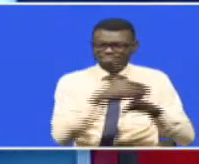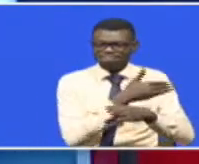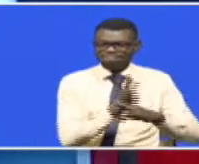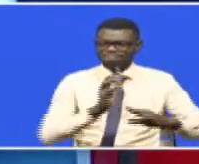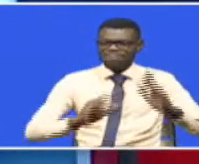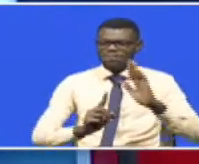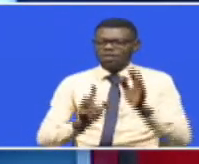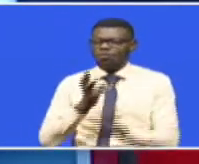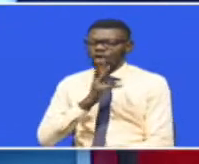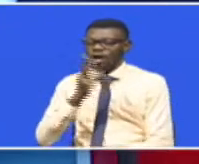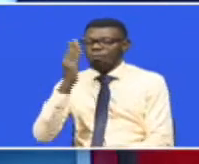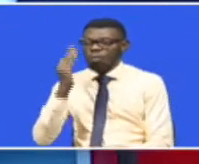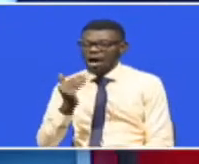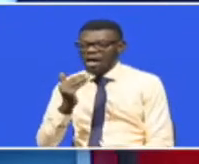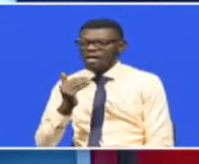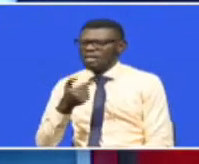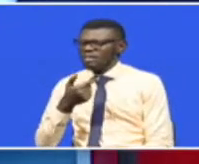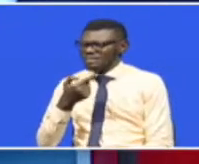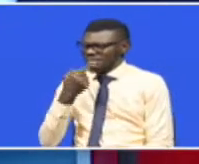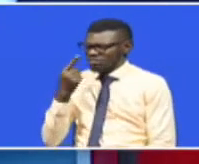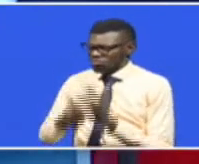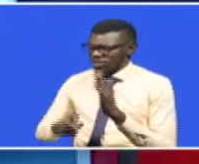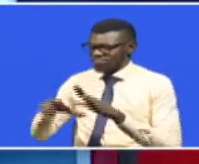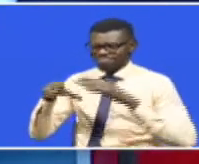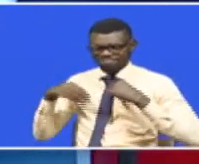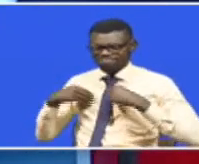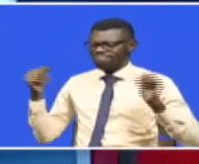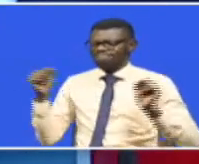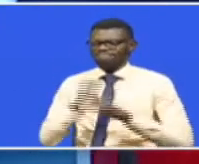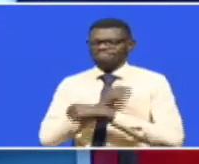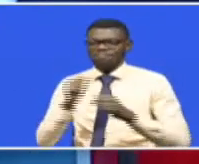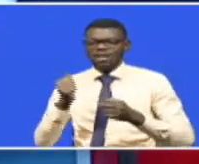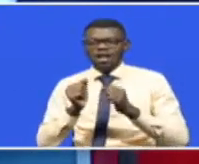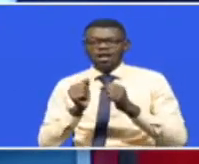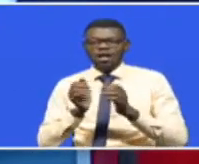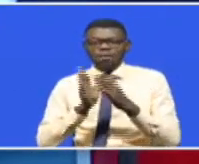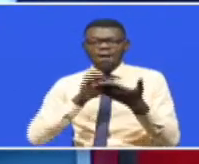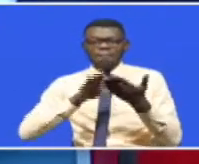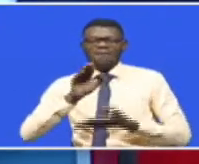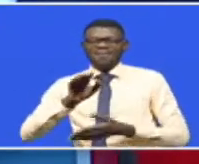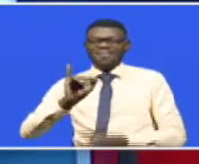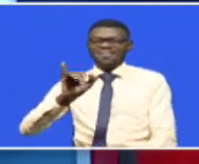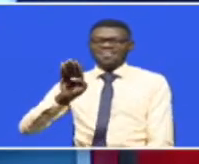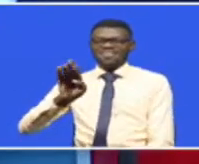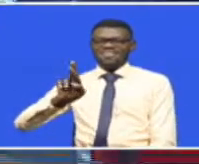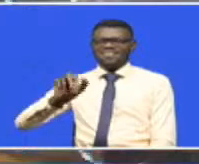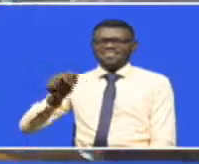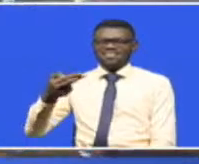Water, saying it shall not be tolerated. Let's get more details from KTN's Ibrahim Karanja.